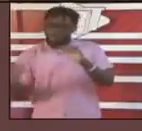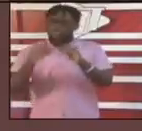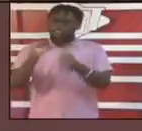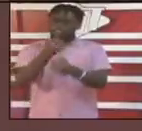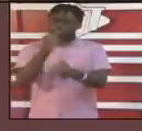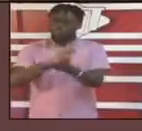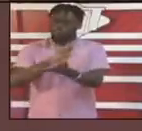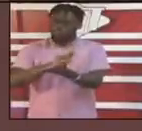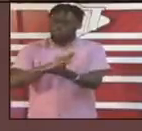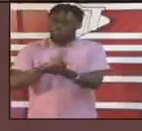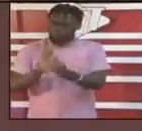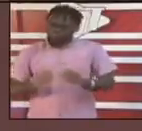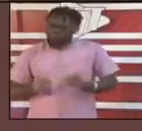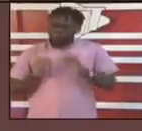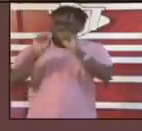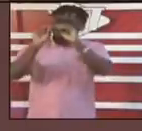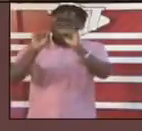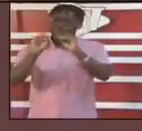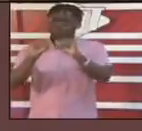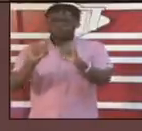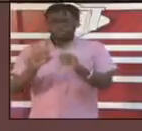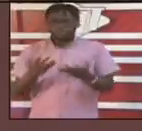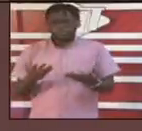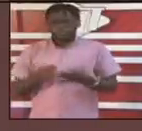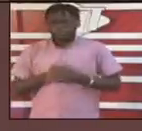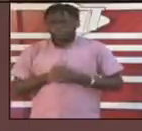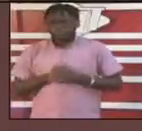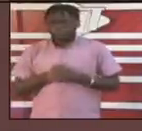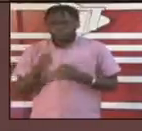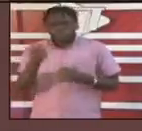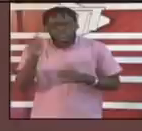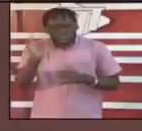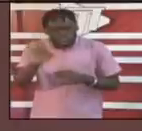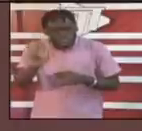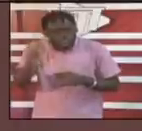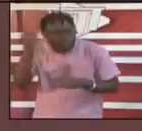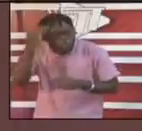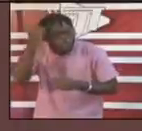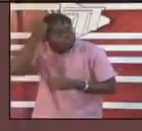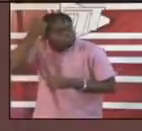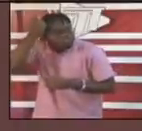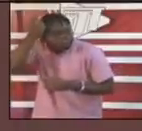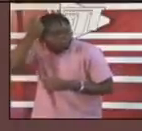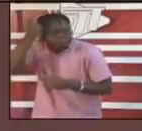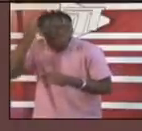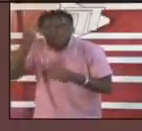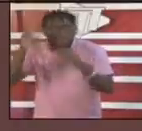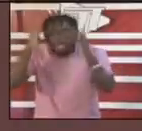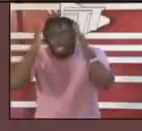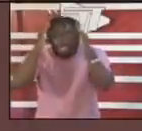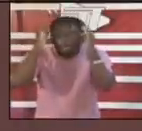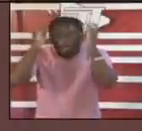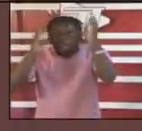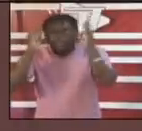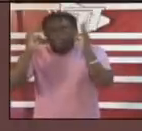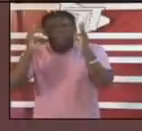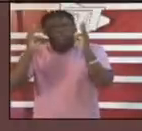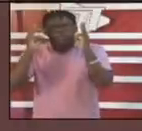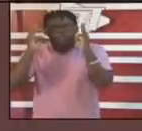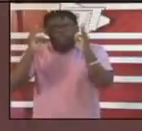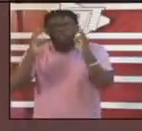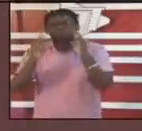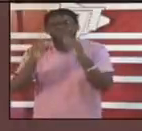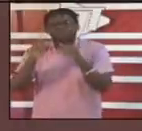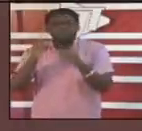Parents, I get your anxiety. I understand your stress. I too